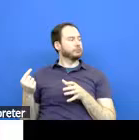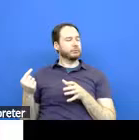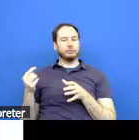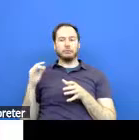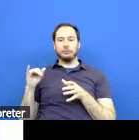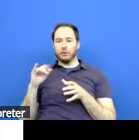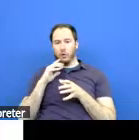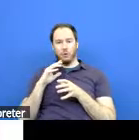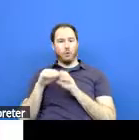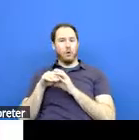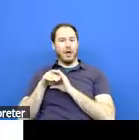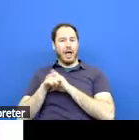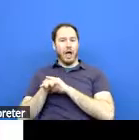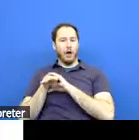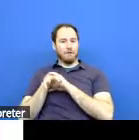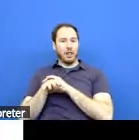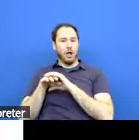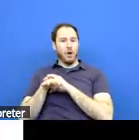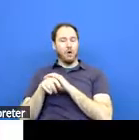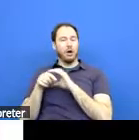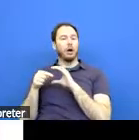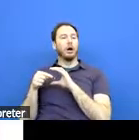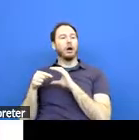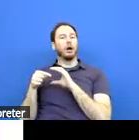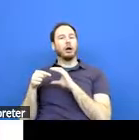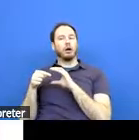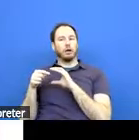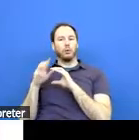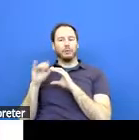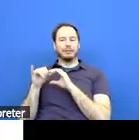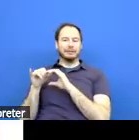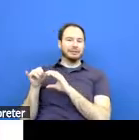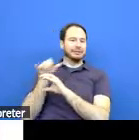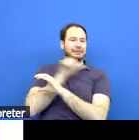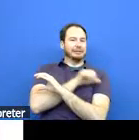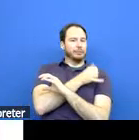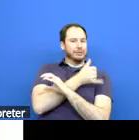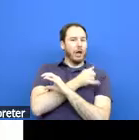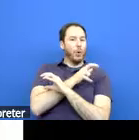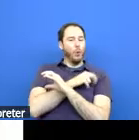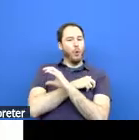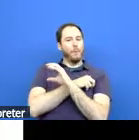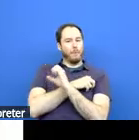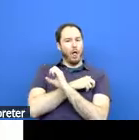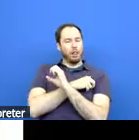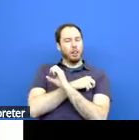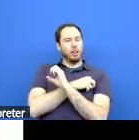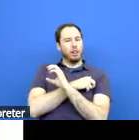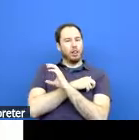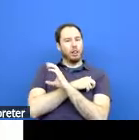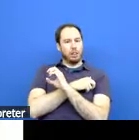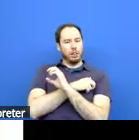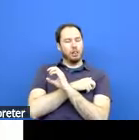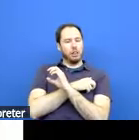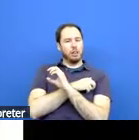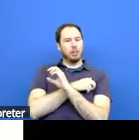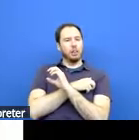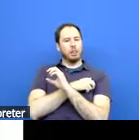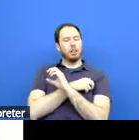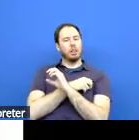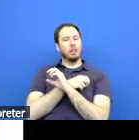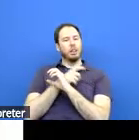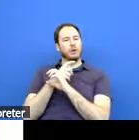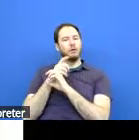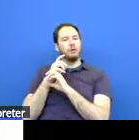outflow from it is the same size as today, or even typically we try to have them reduce that. So